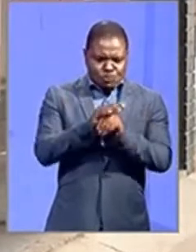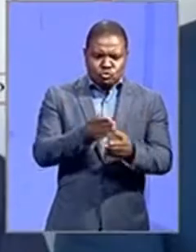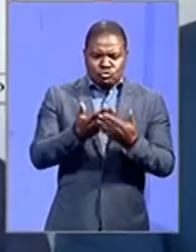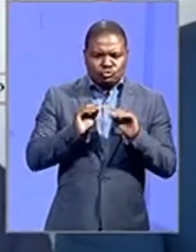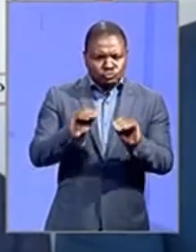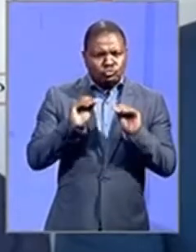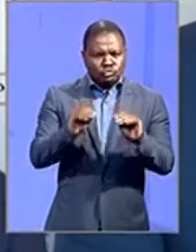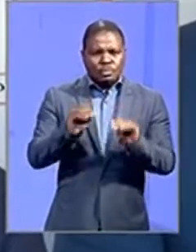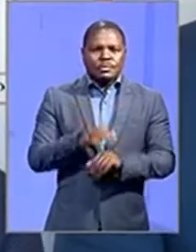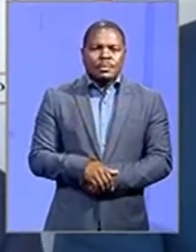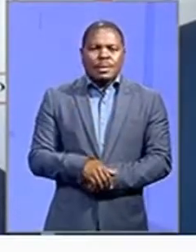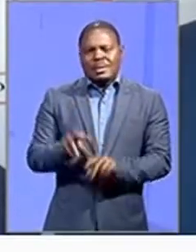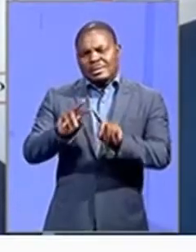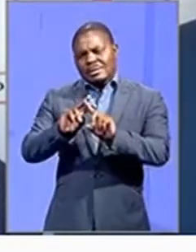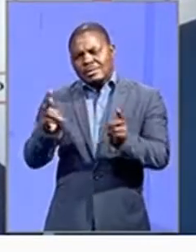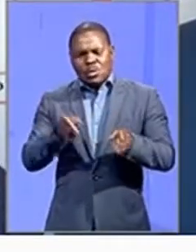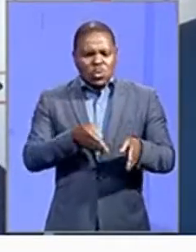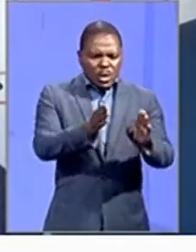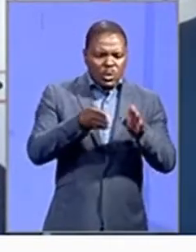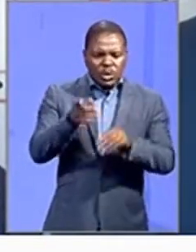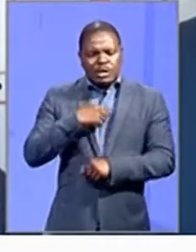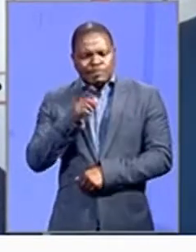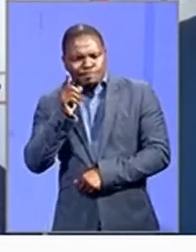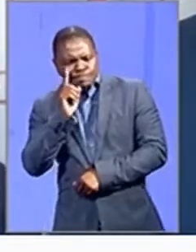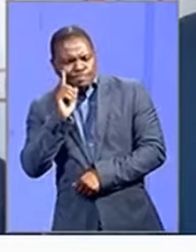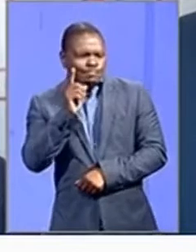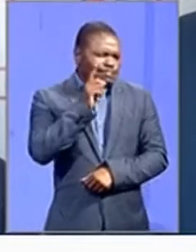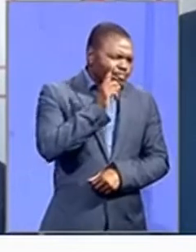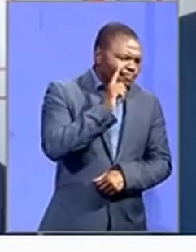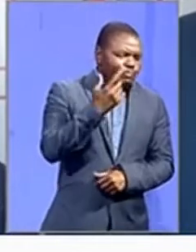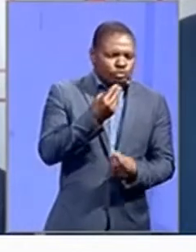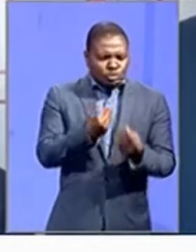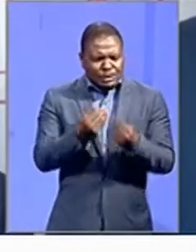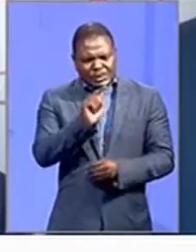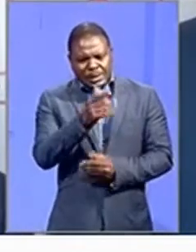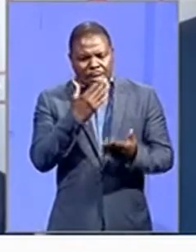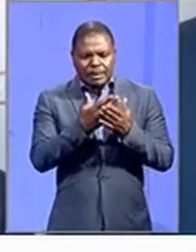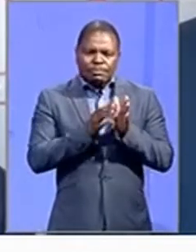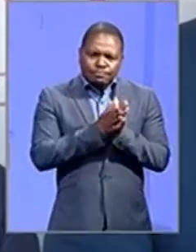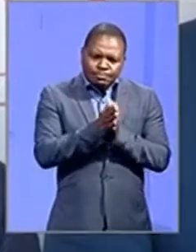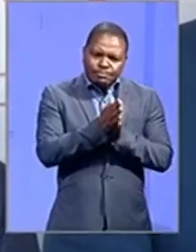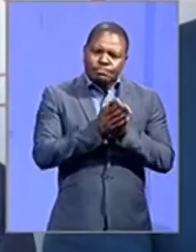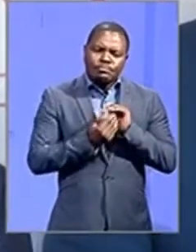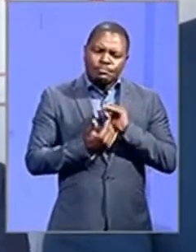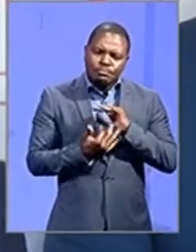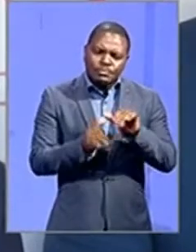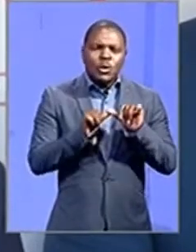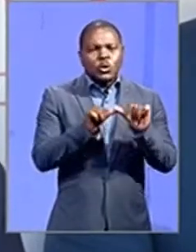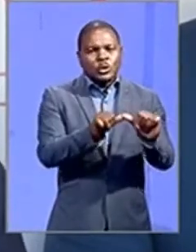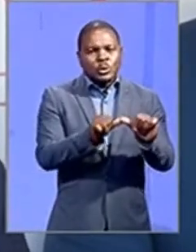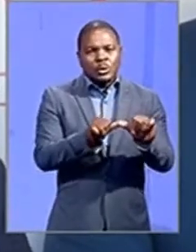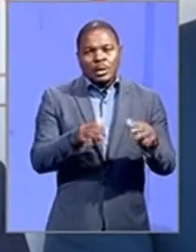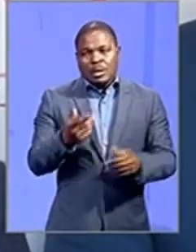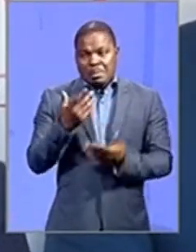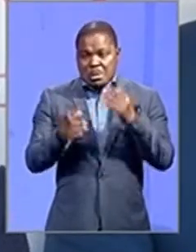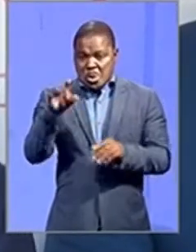We're looking at various ways to ensure that our children continues be motivated. And I don't know whether you have picked